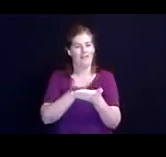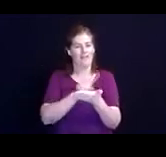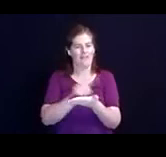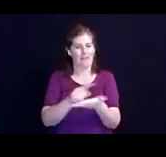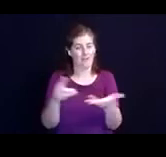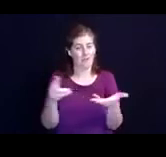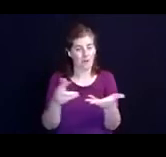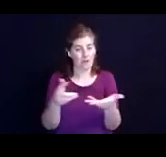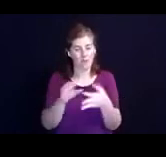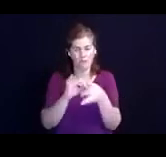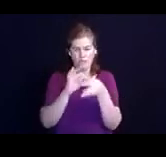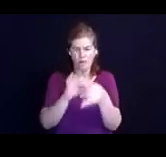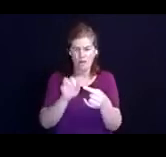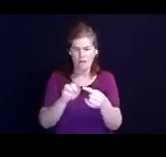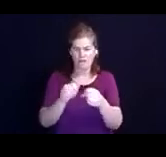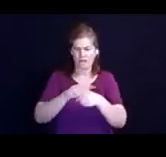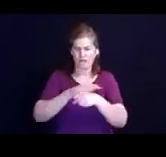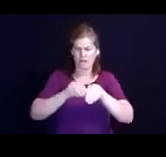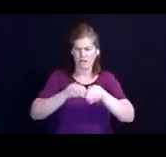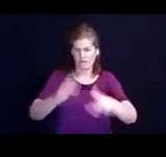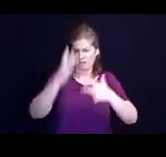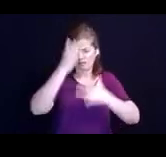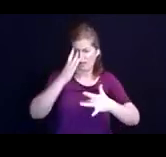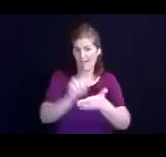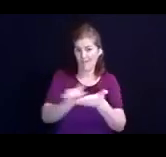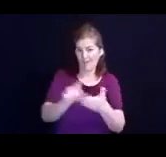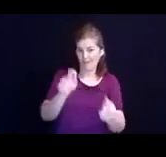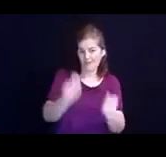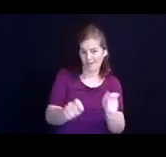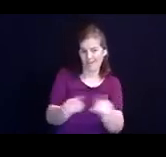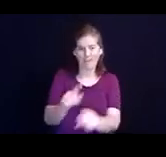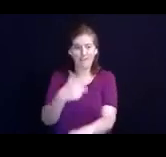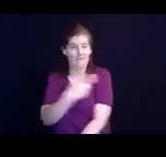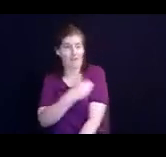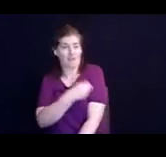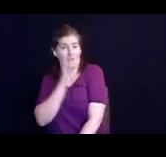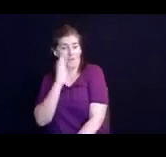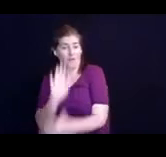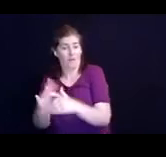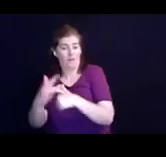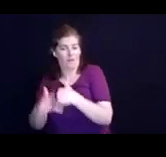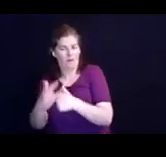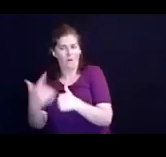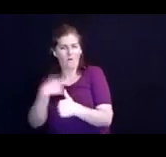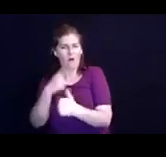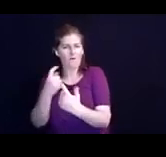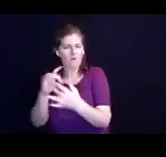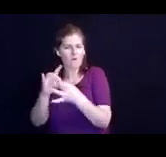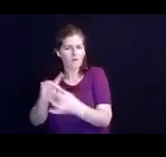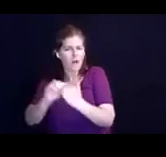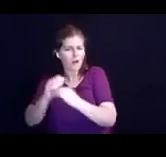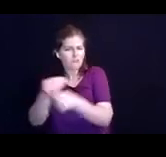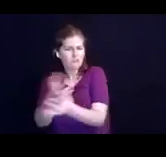basis around this pandemic changes. And as a vaccine becomes available, there'll be questions about vaccine implementation. And as the next challenge